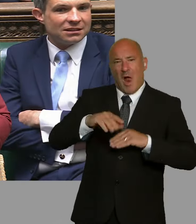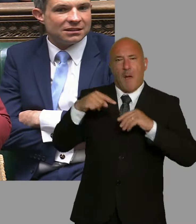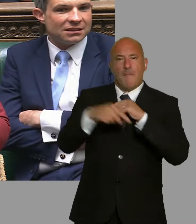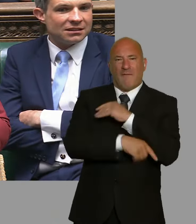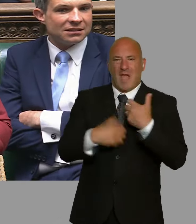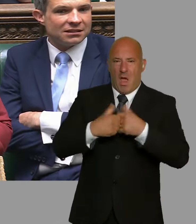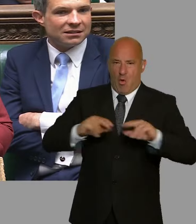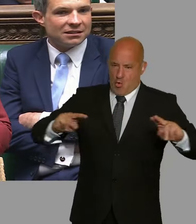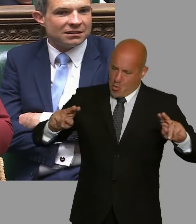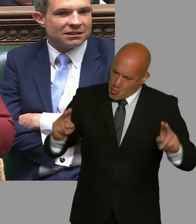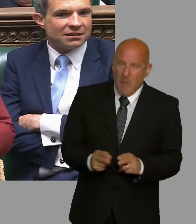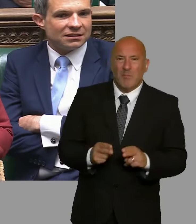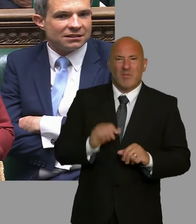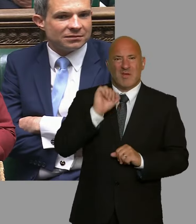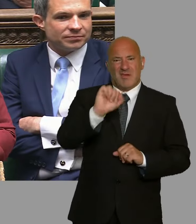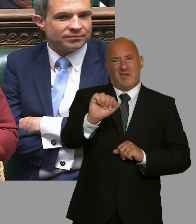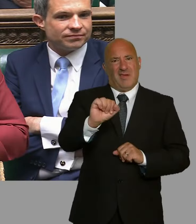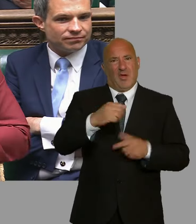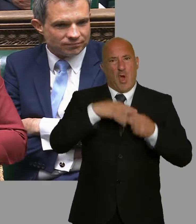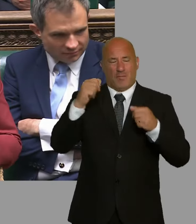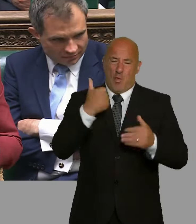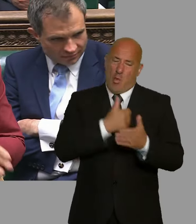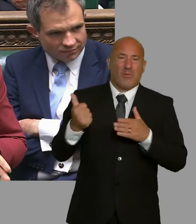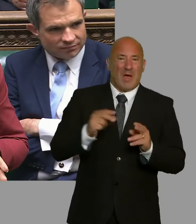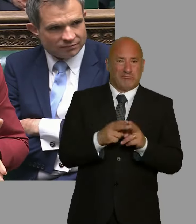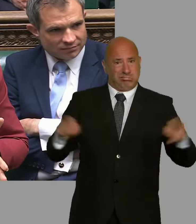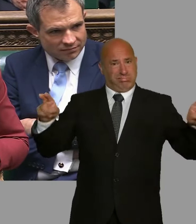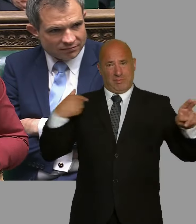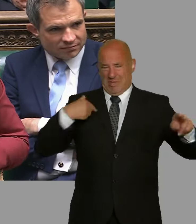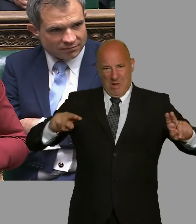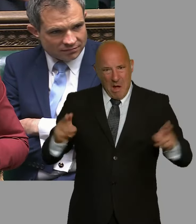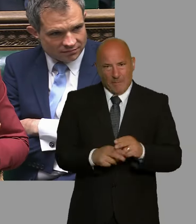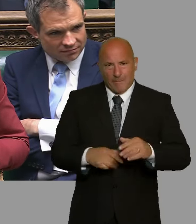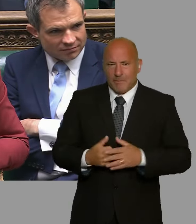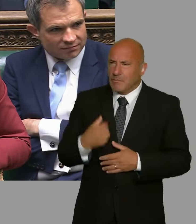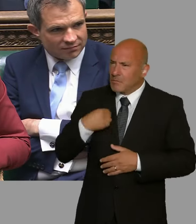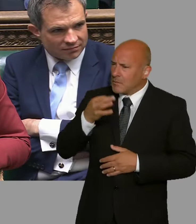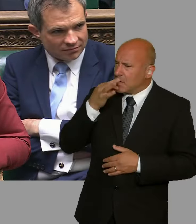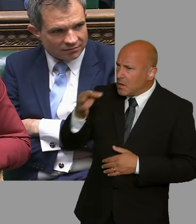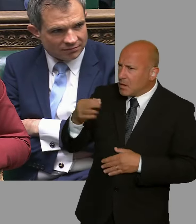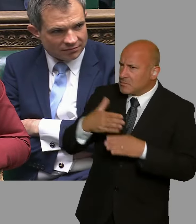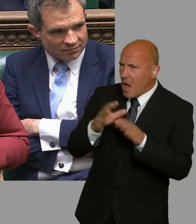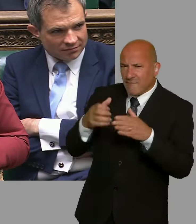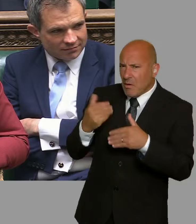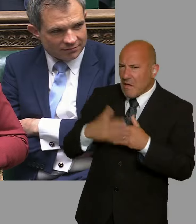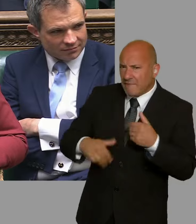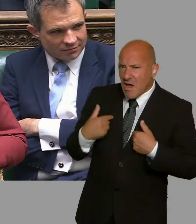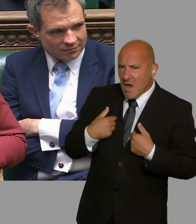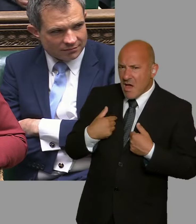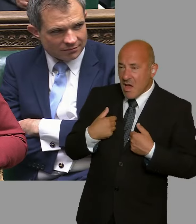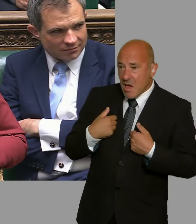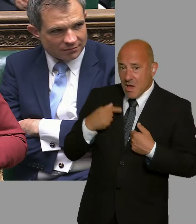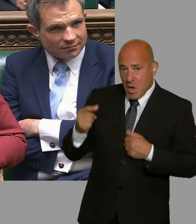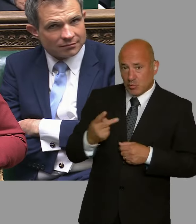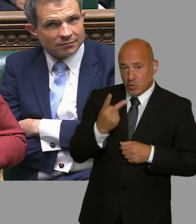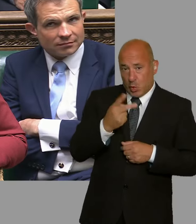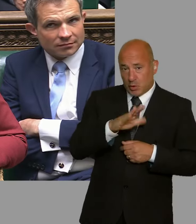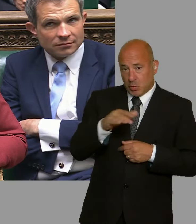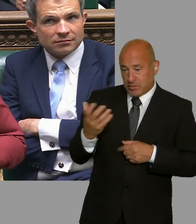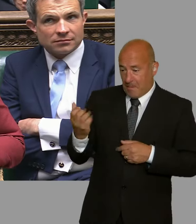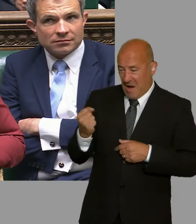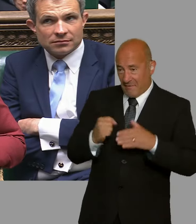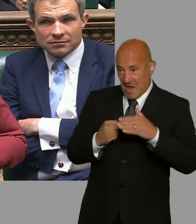just chaos and uncertainty. He has no details. He is briefing something and causing a lot of confusion to the people out